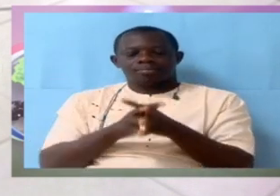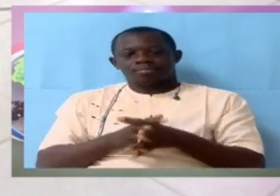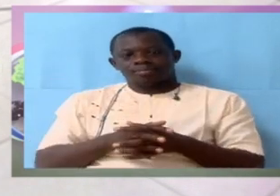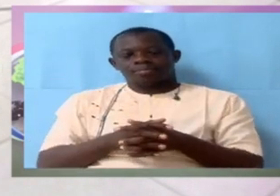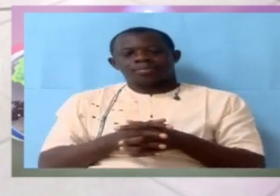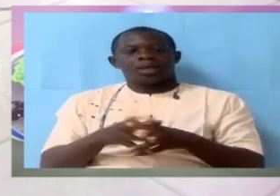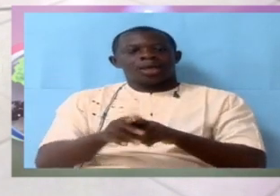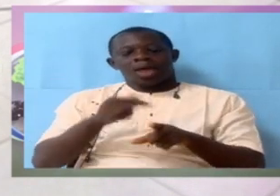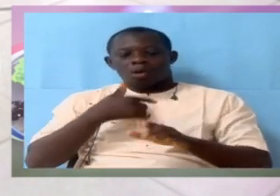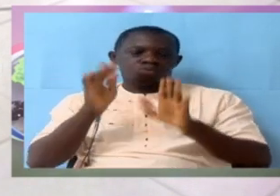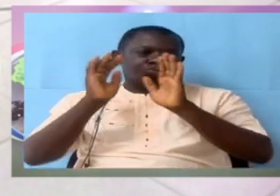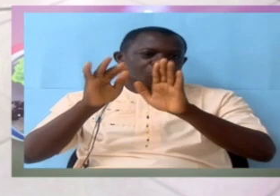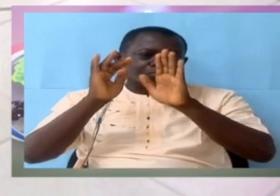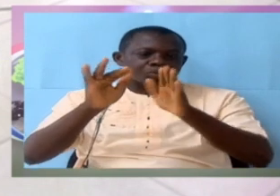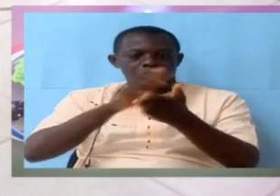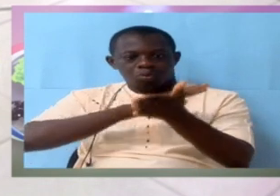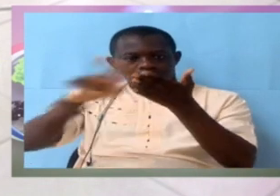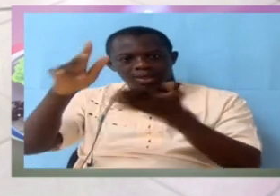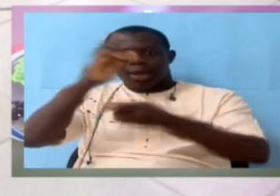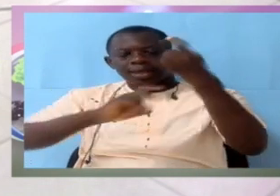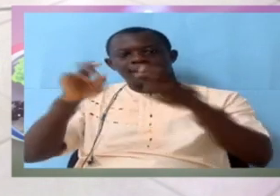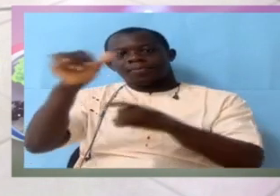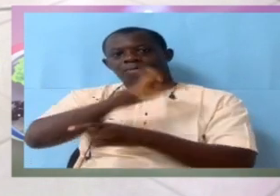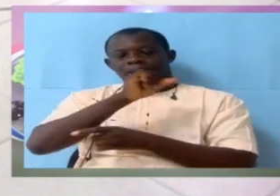Then I waited for that week and I came back.